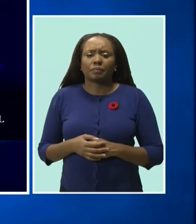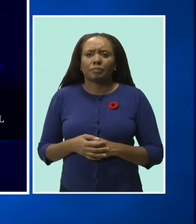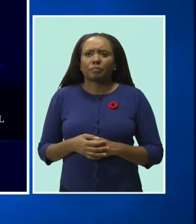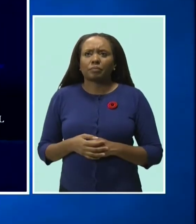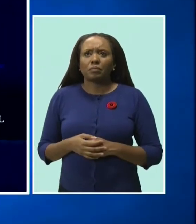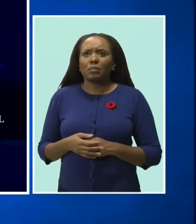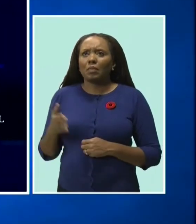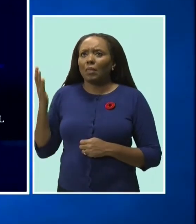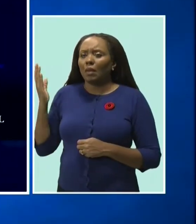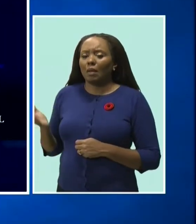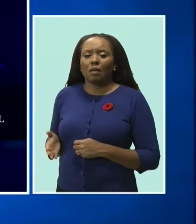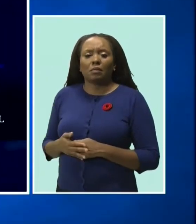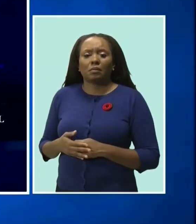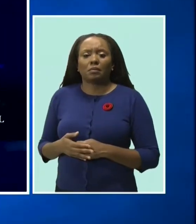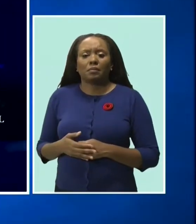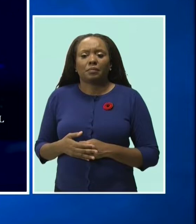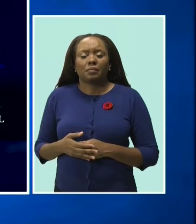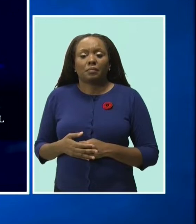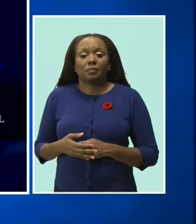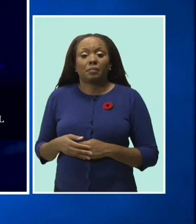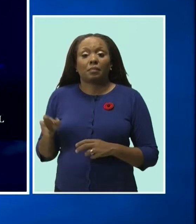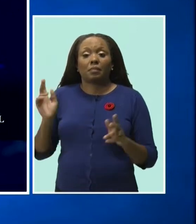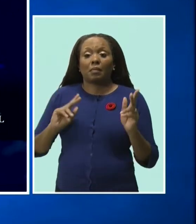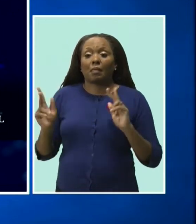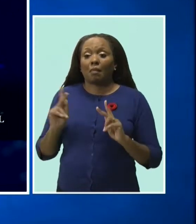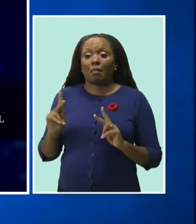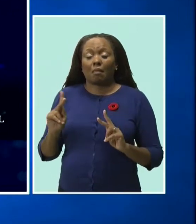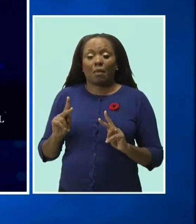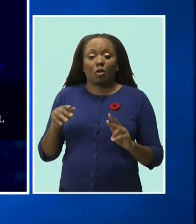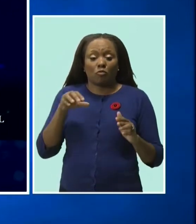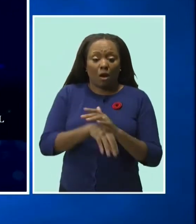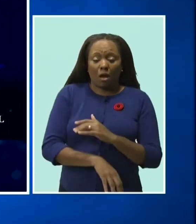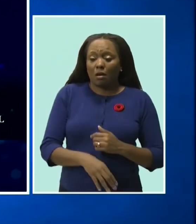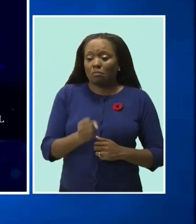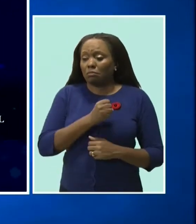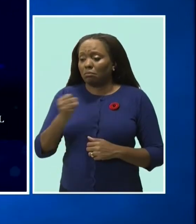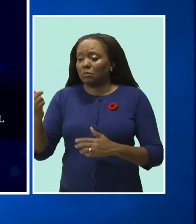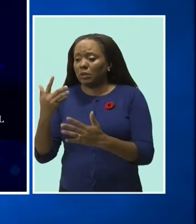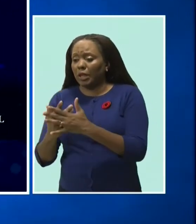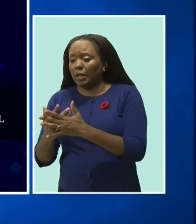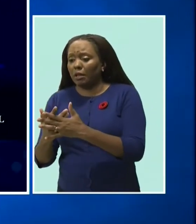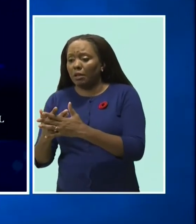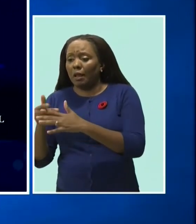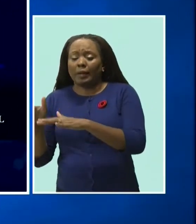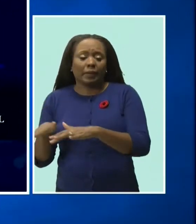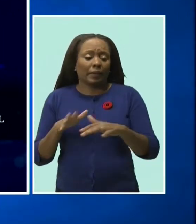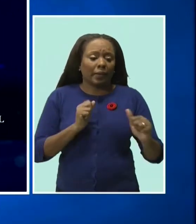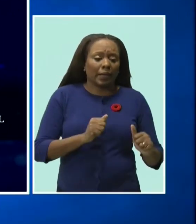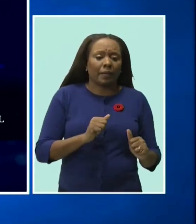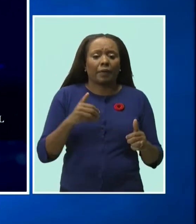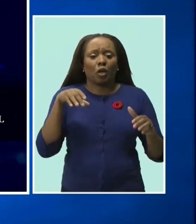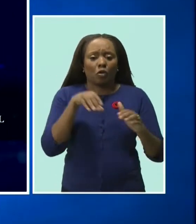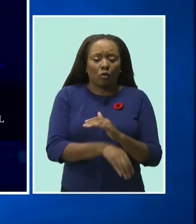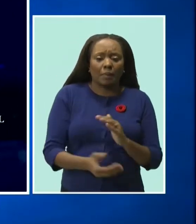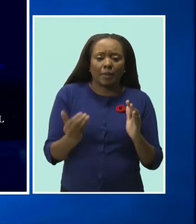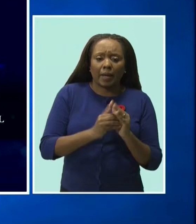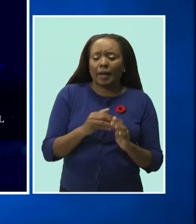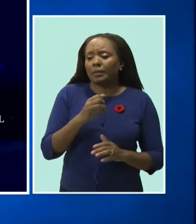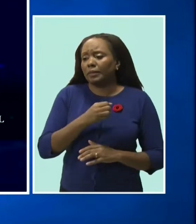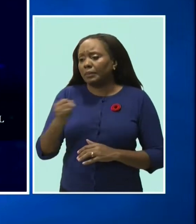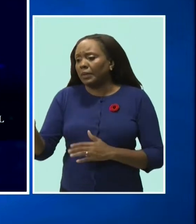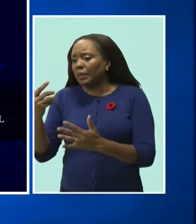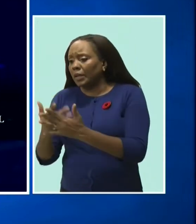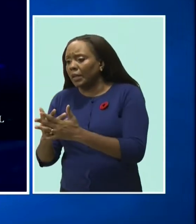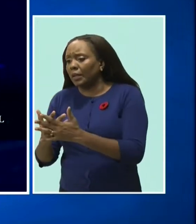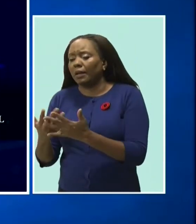bail, they're committing crimes while they're on bail, etc., etc. Back to the question of why people are recidivating. As